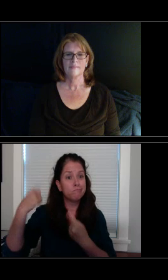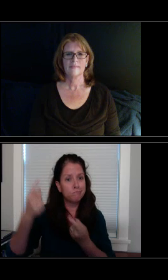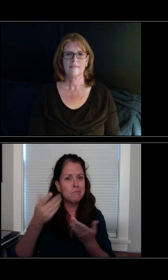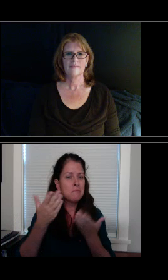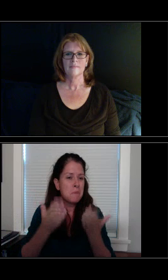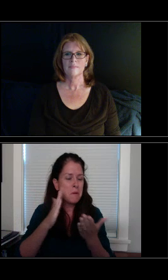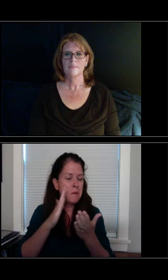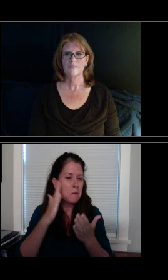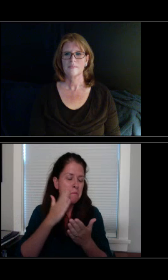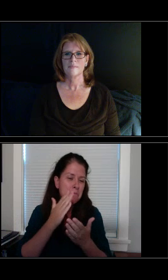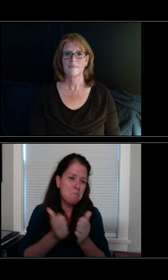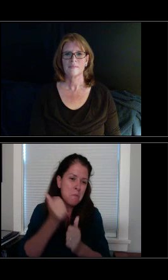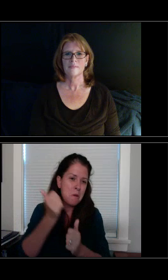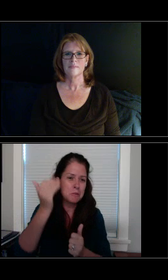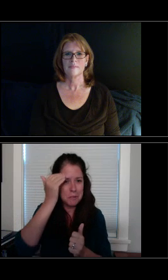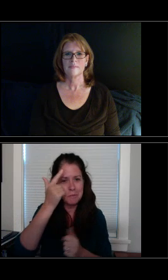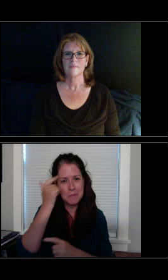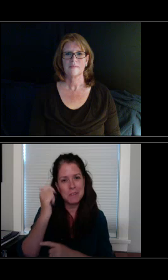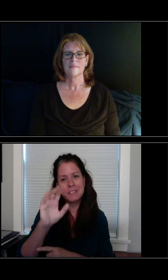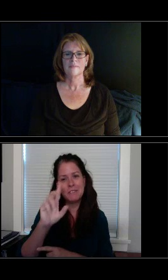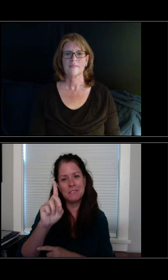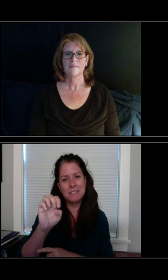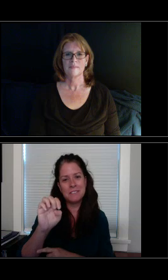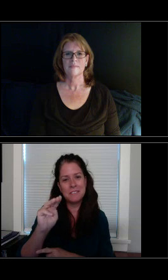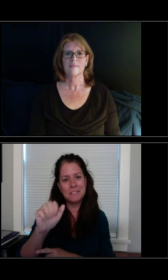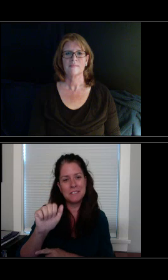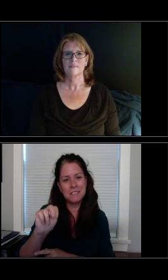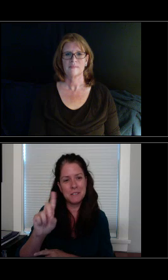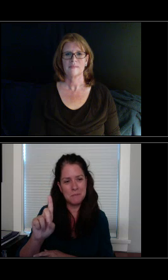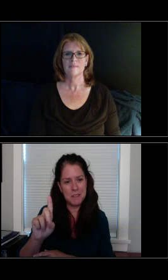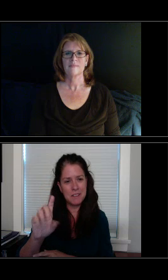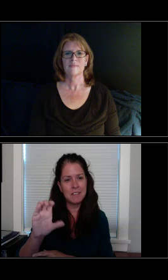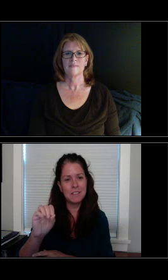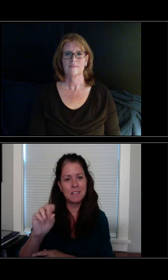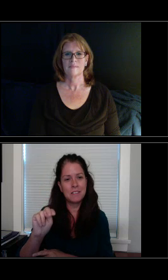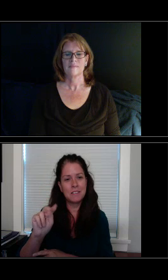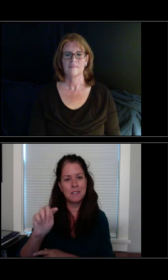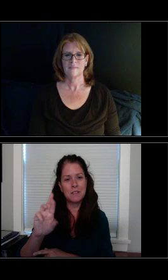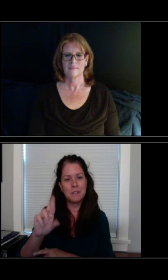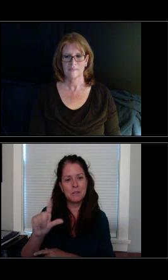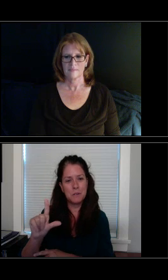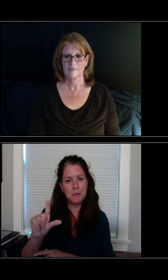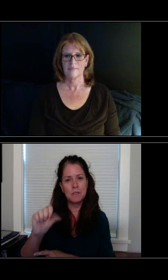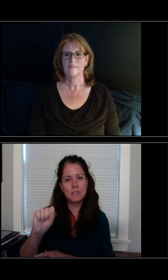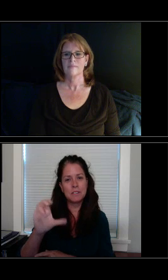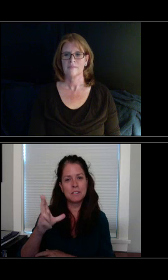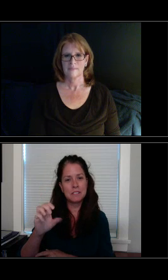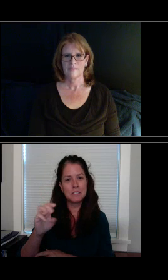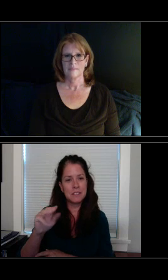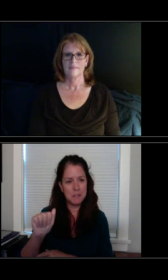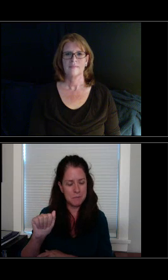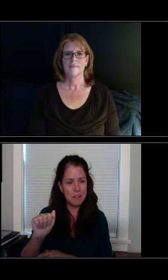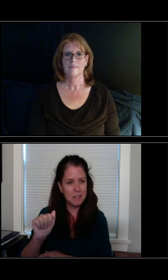She is an assistant professor at the National Technical Institute for the Deaf.